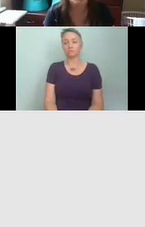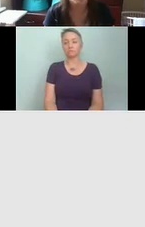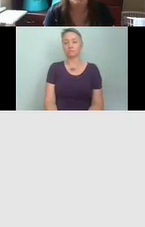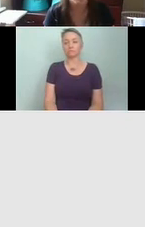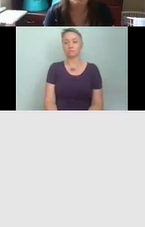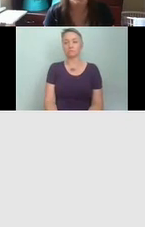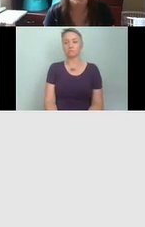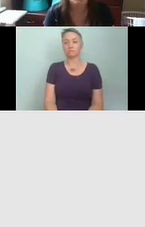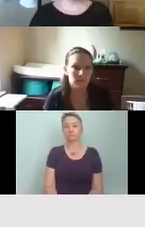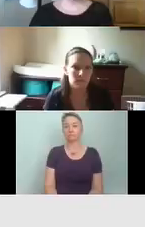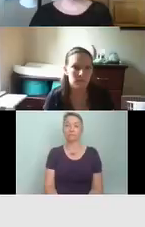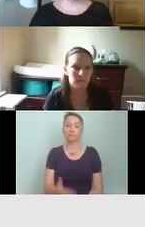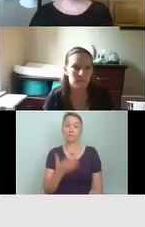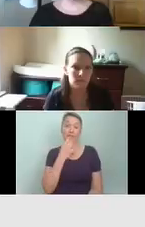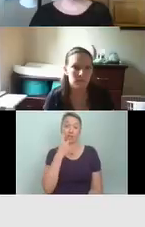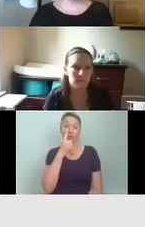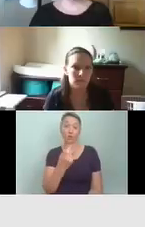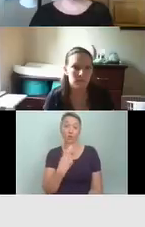But thanks for the question.